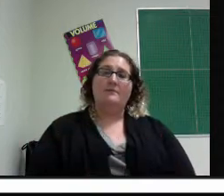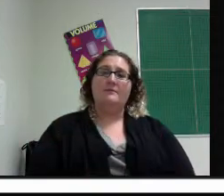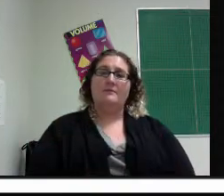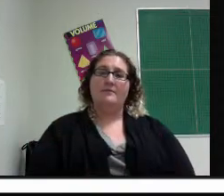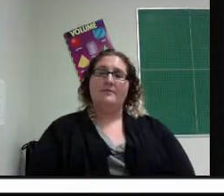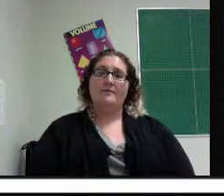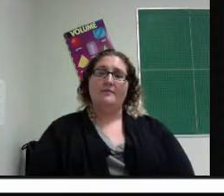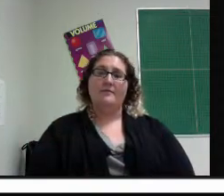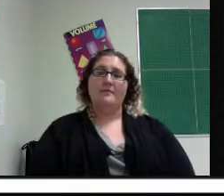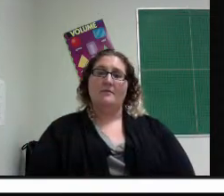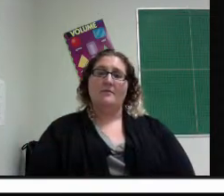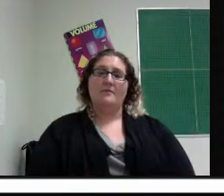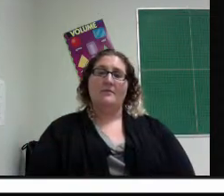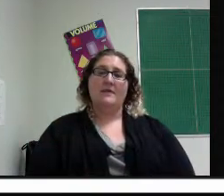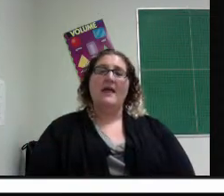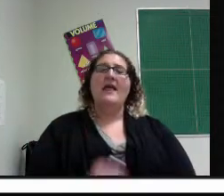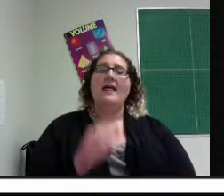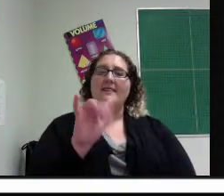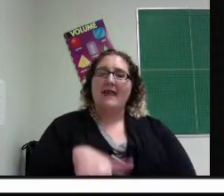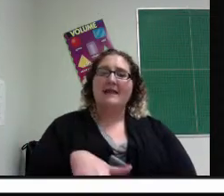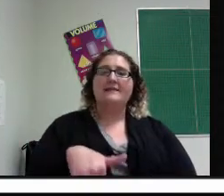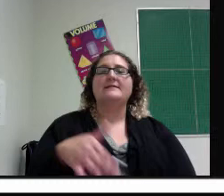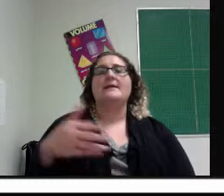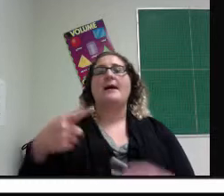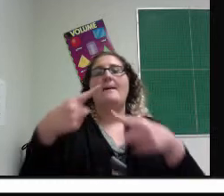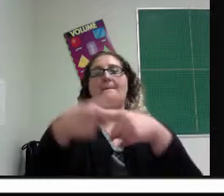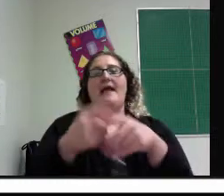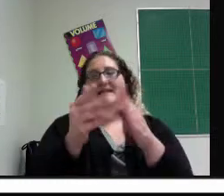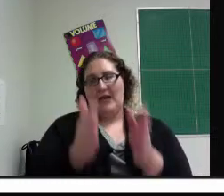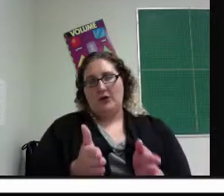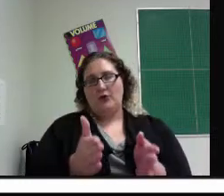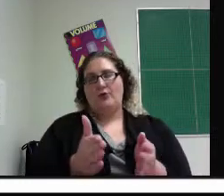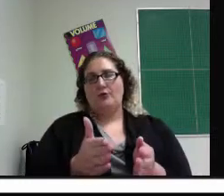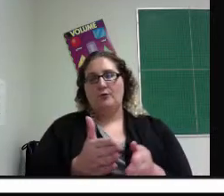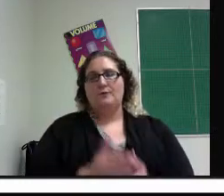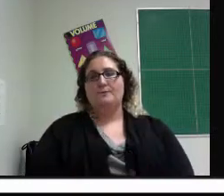This would be an example of a bisector.